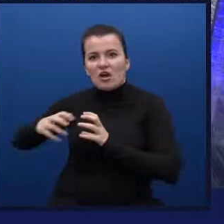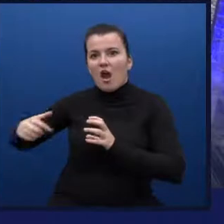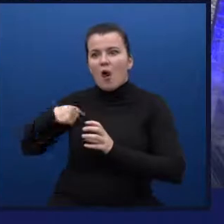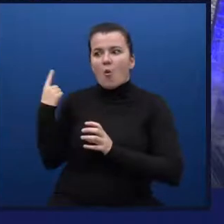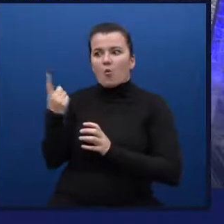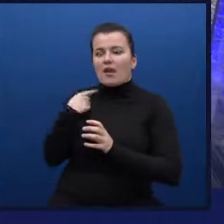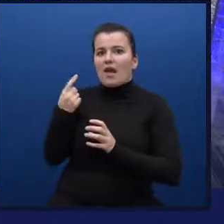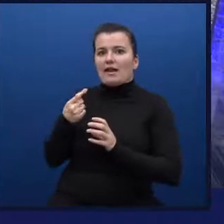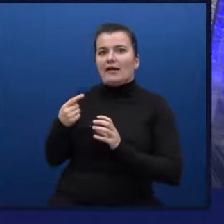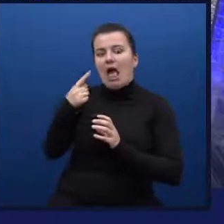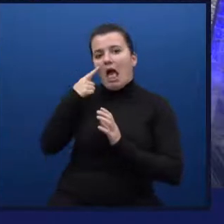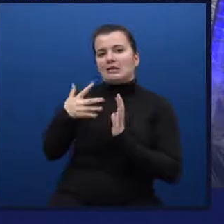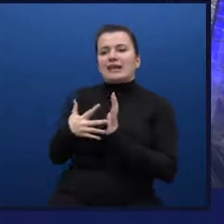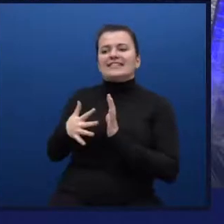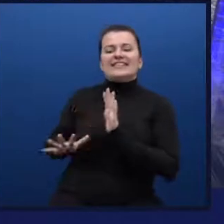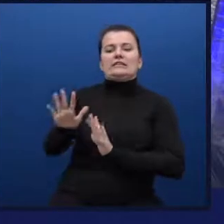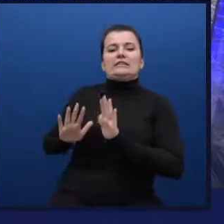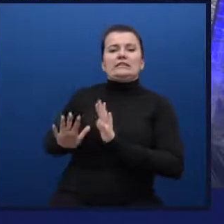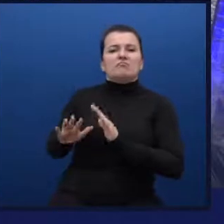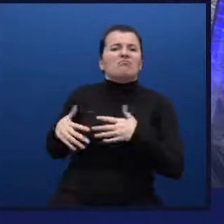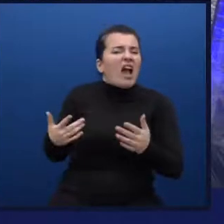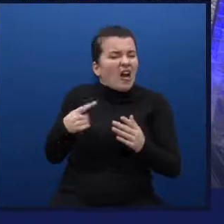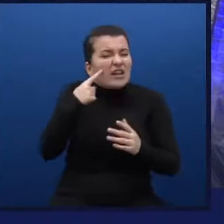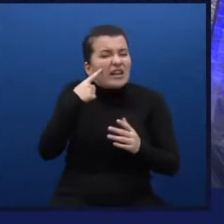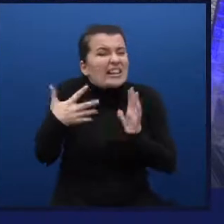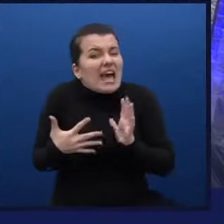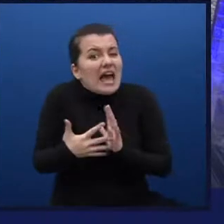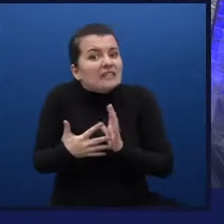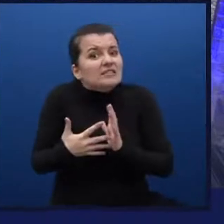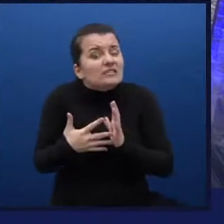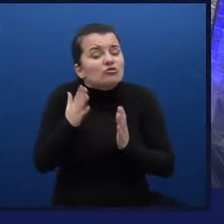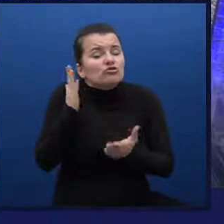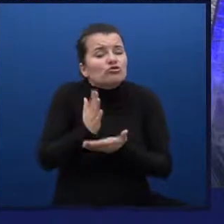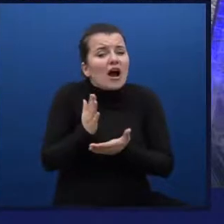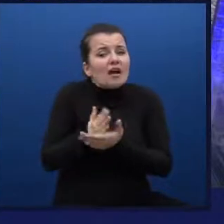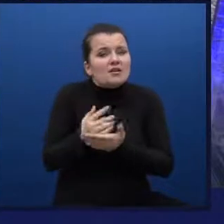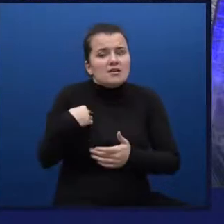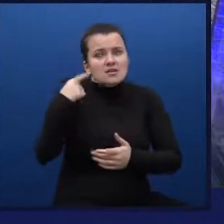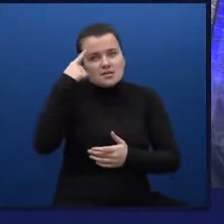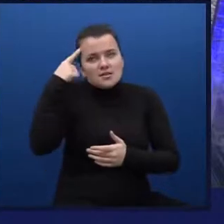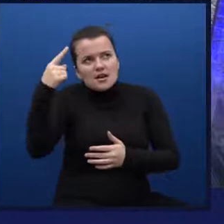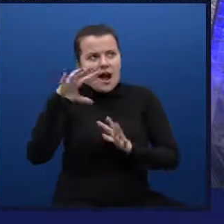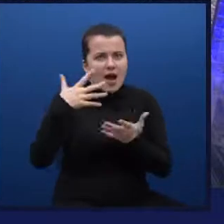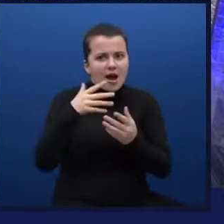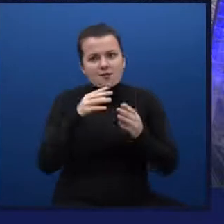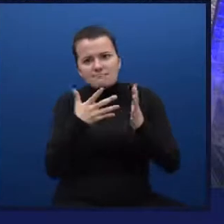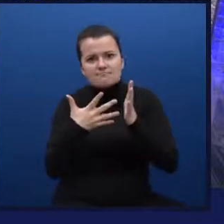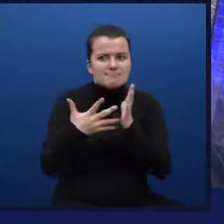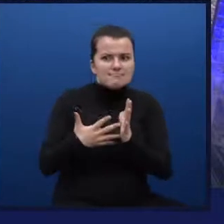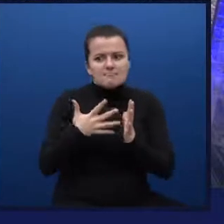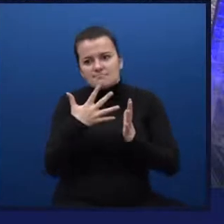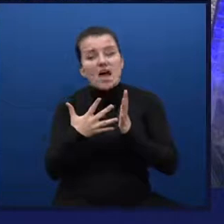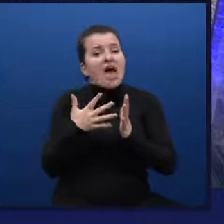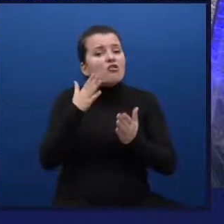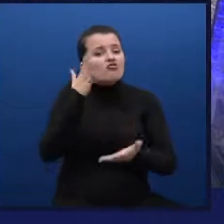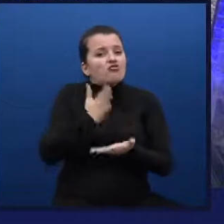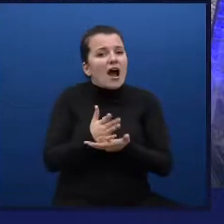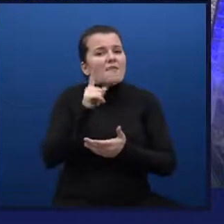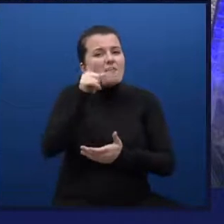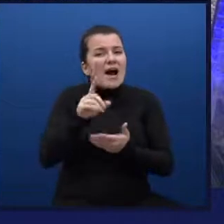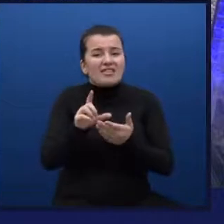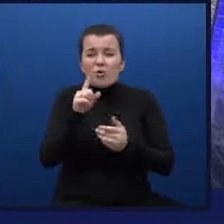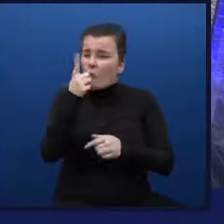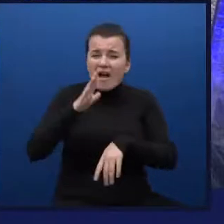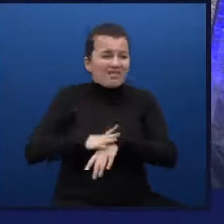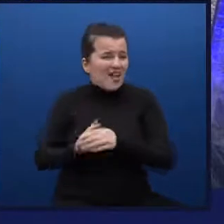building the test is actually, it could be hard. It could take a while to figure out who is that person. But it's worth the investment because it's a one-time